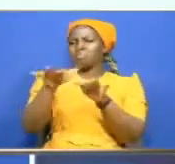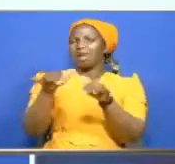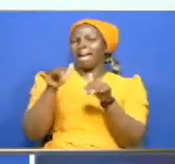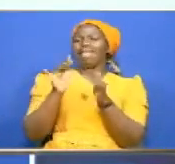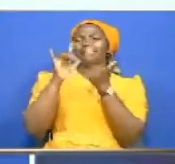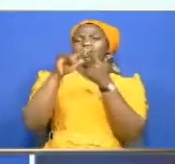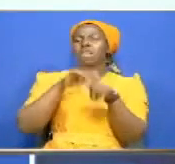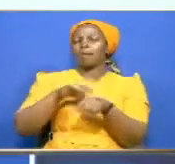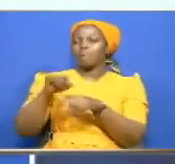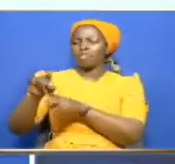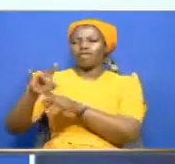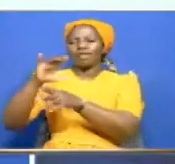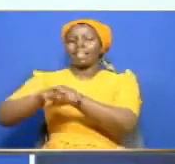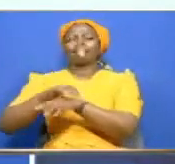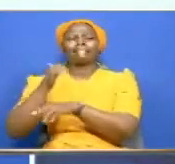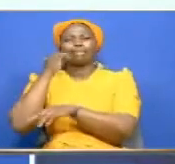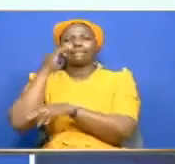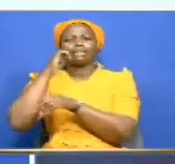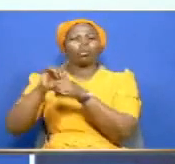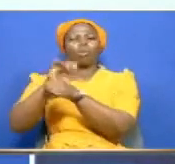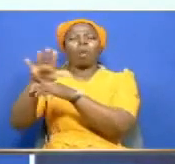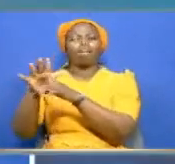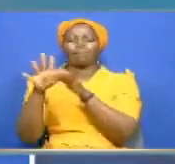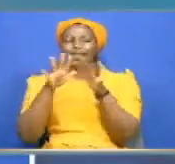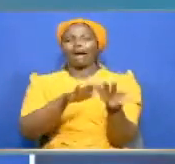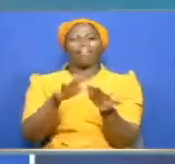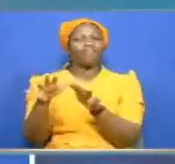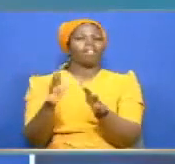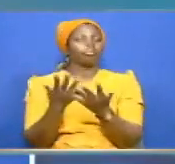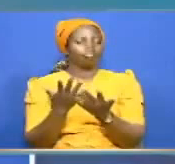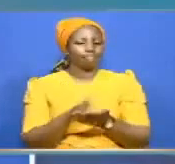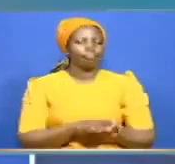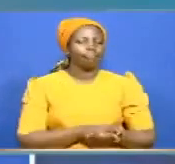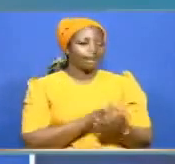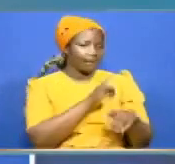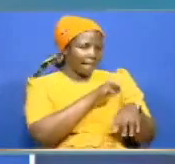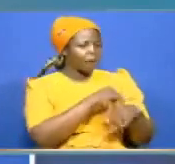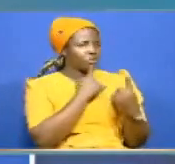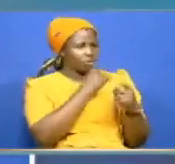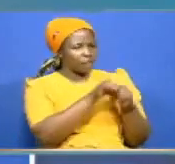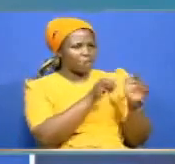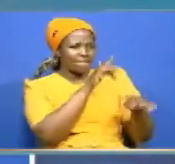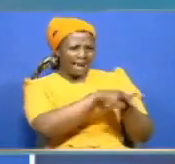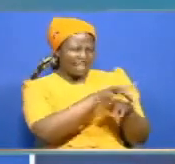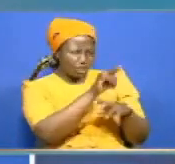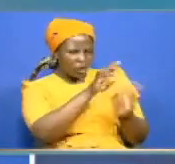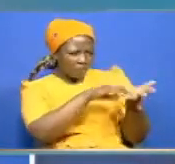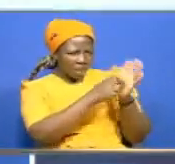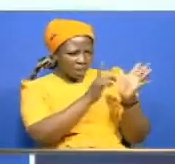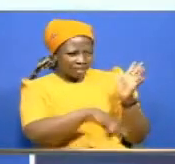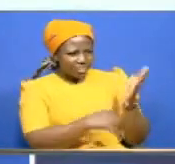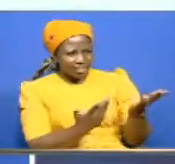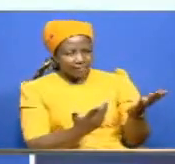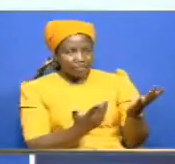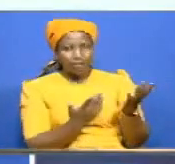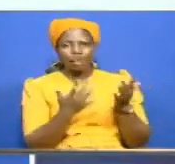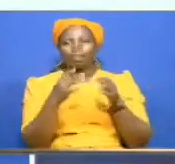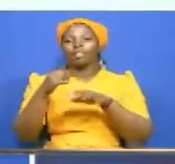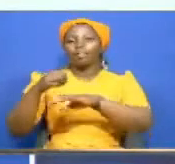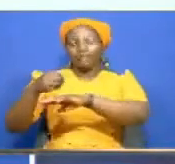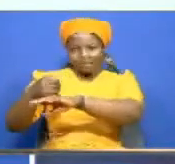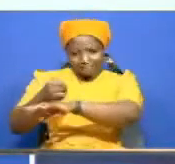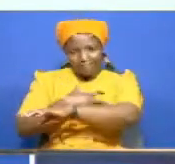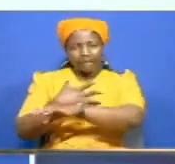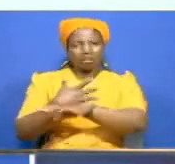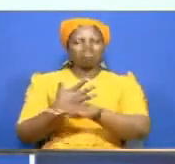COVID-19, they really suffer. And when you speak of early, what do you mean? So cancer goes in